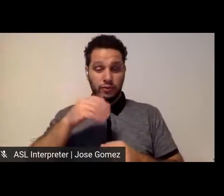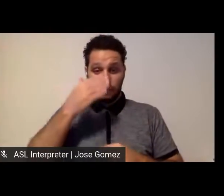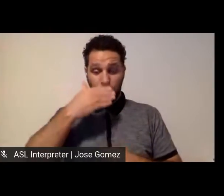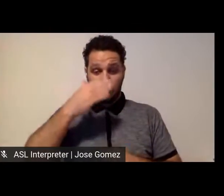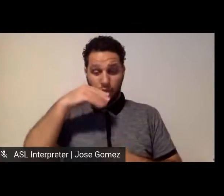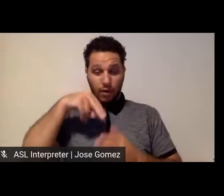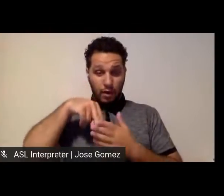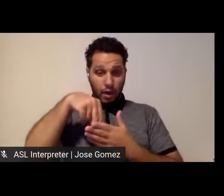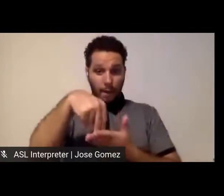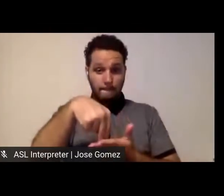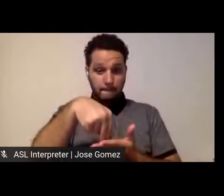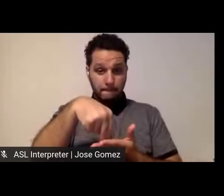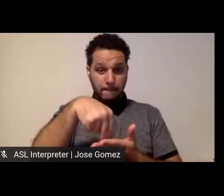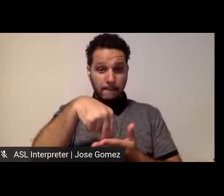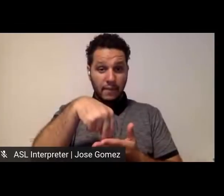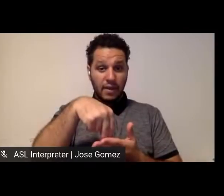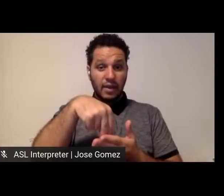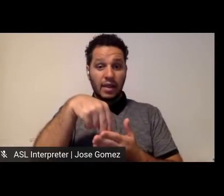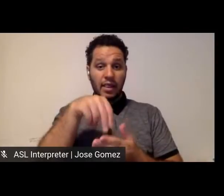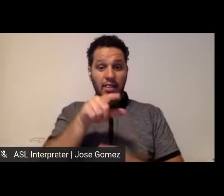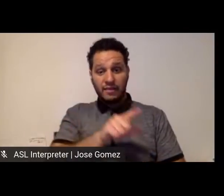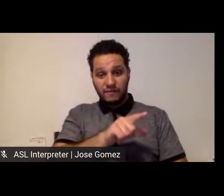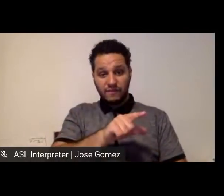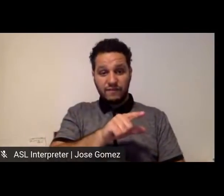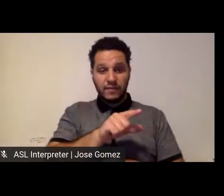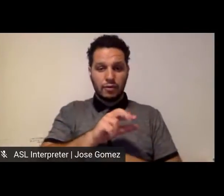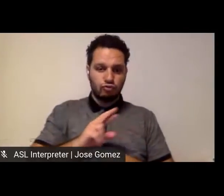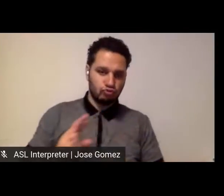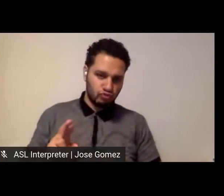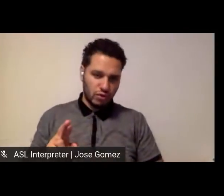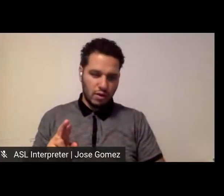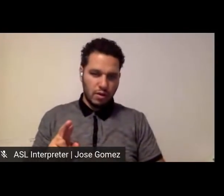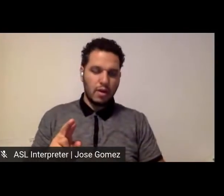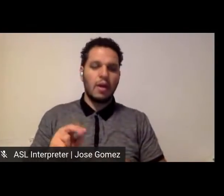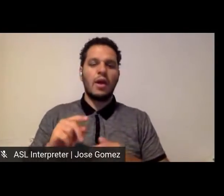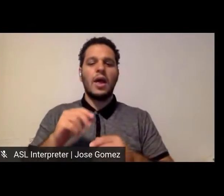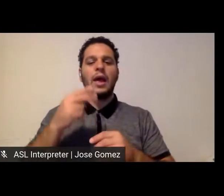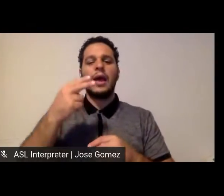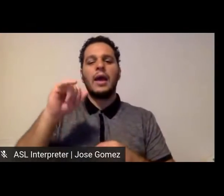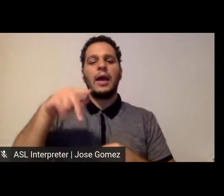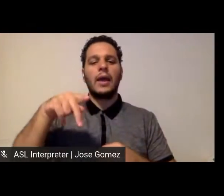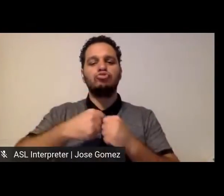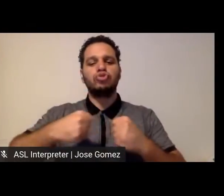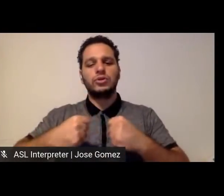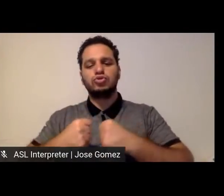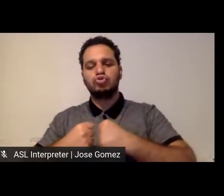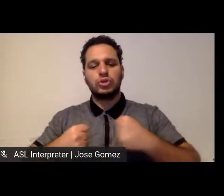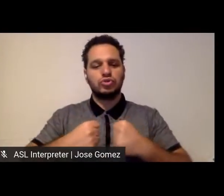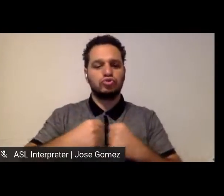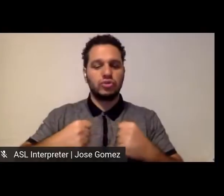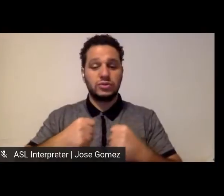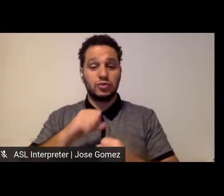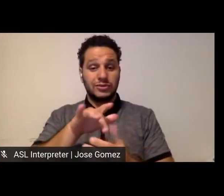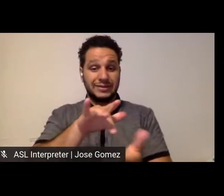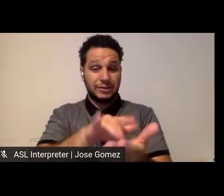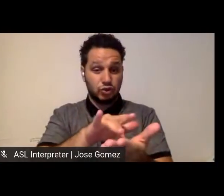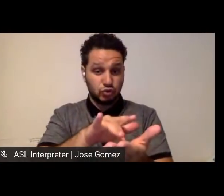left and right. Try and open up those hips and center. We'll go